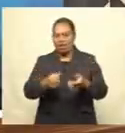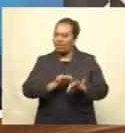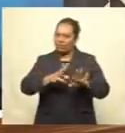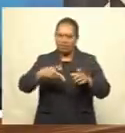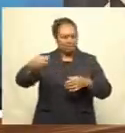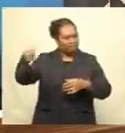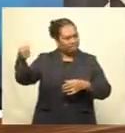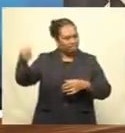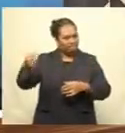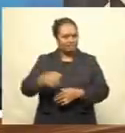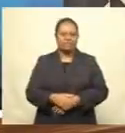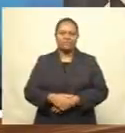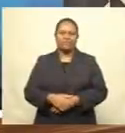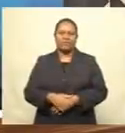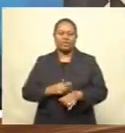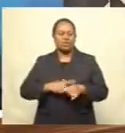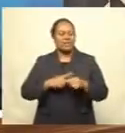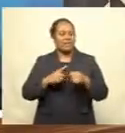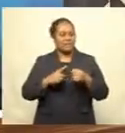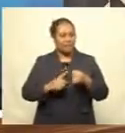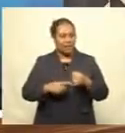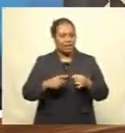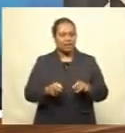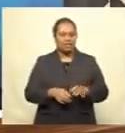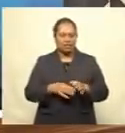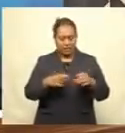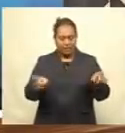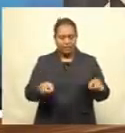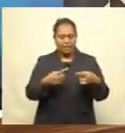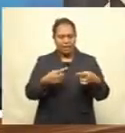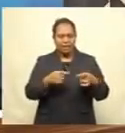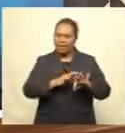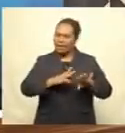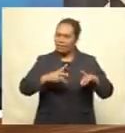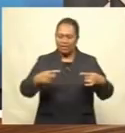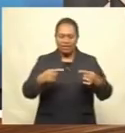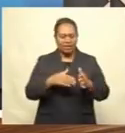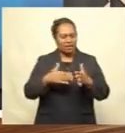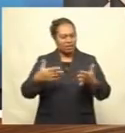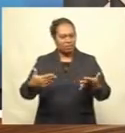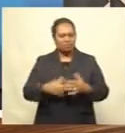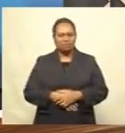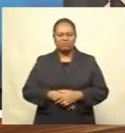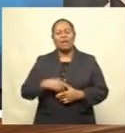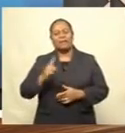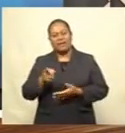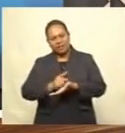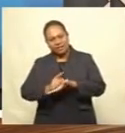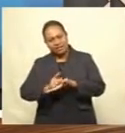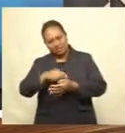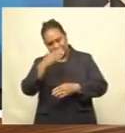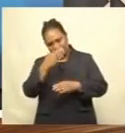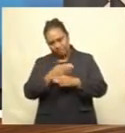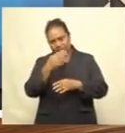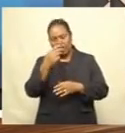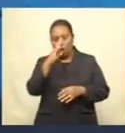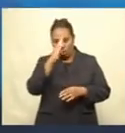along with it, their final chance at qualifiers. However, there could still be hope for 2 swimmers.